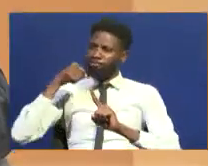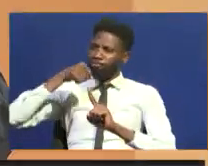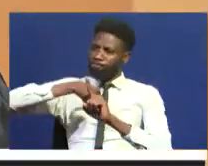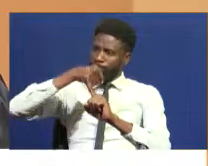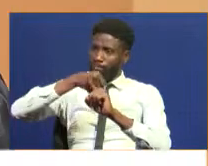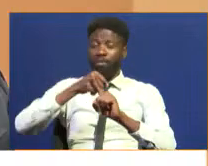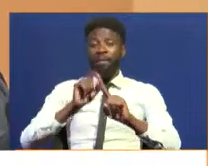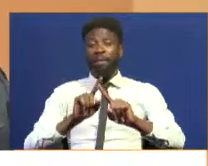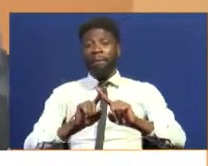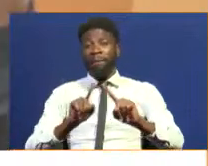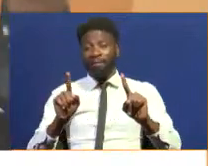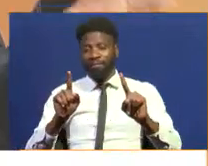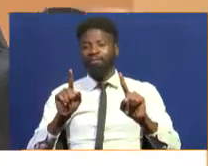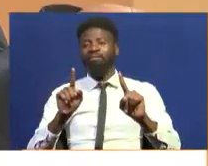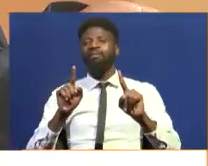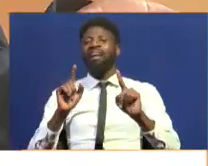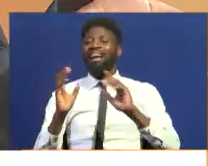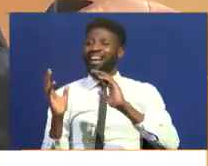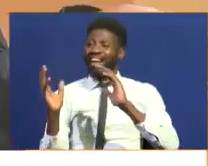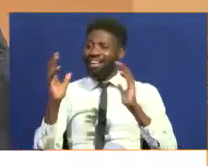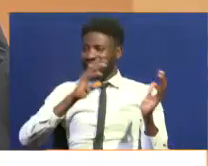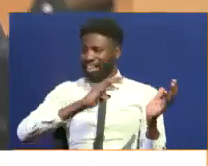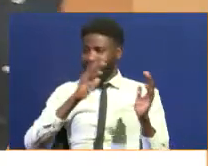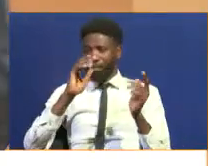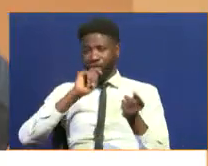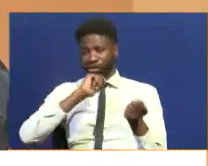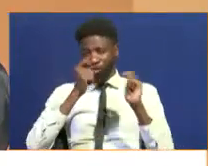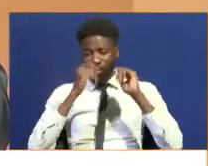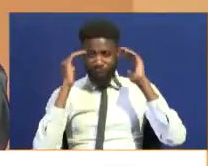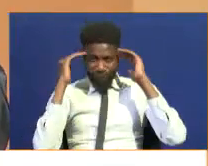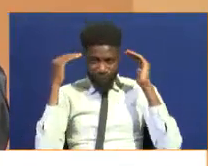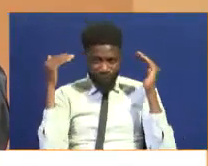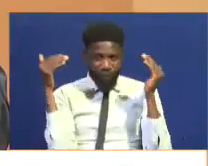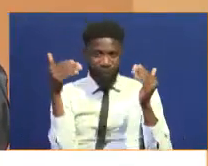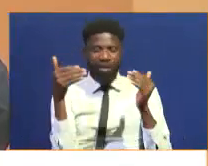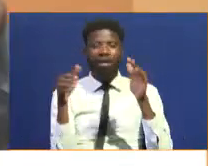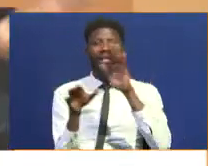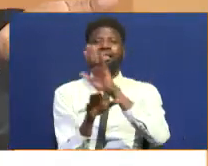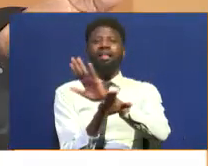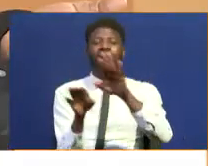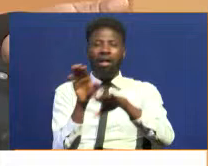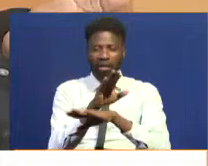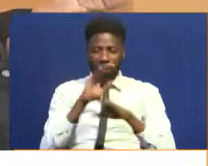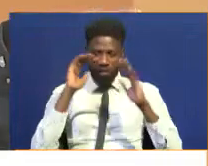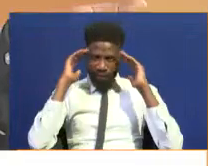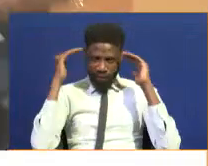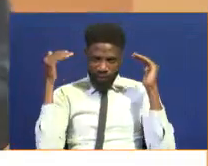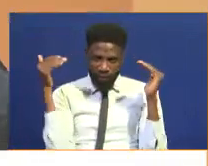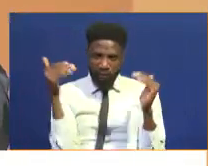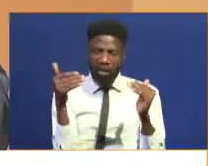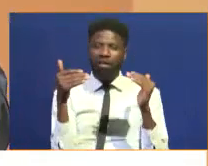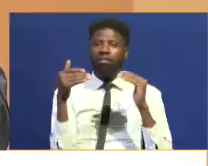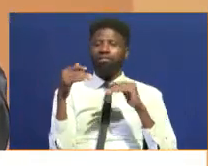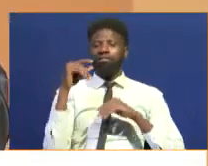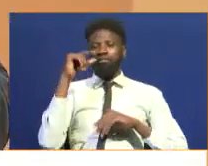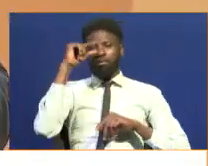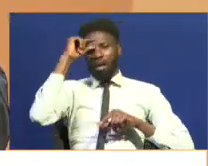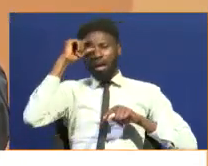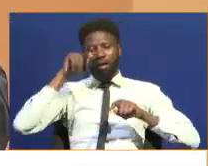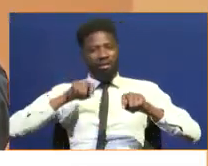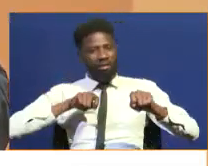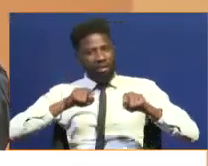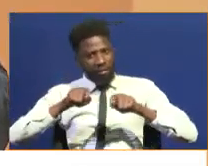change is about everything. It's about governance, mm-hmm. which we have. It's about economies of the country. It's about